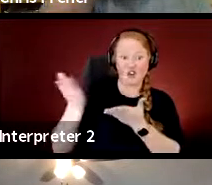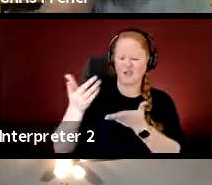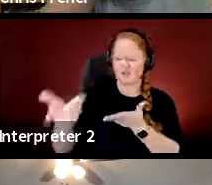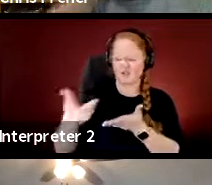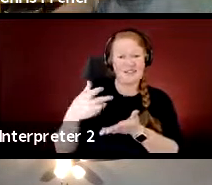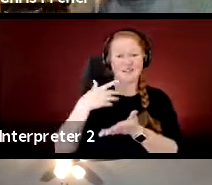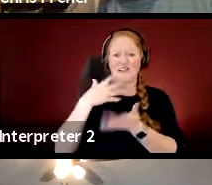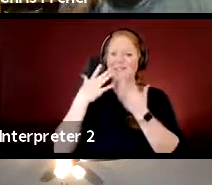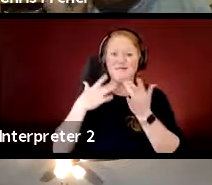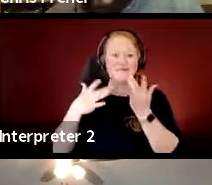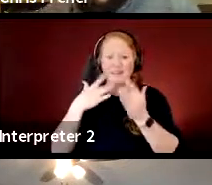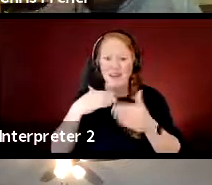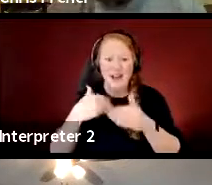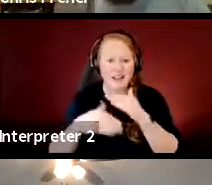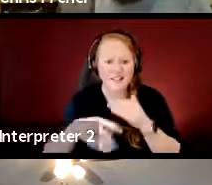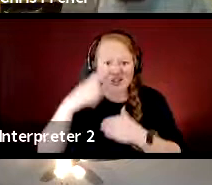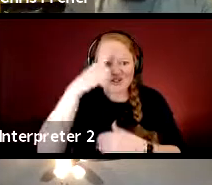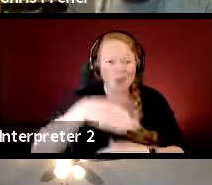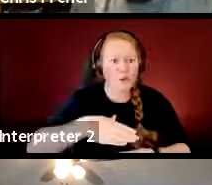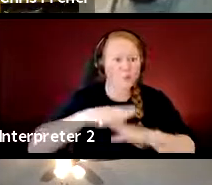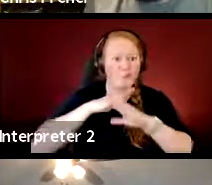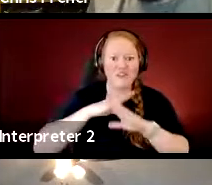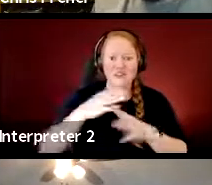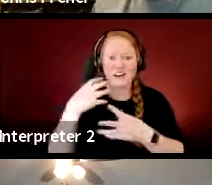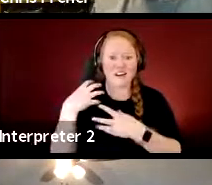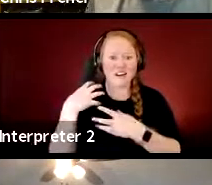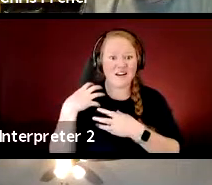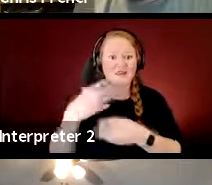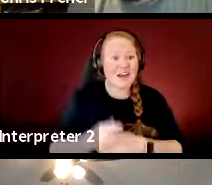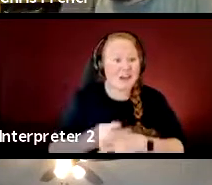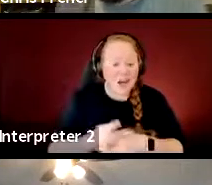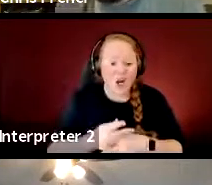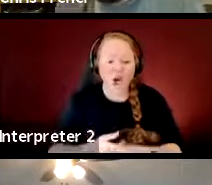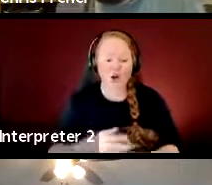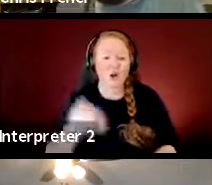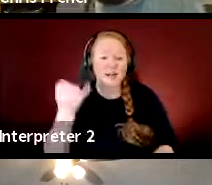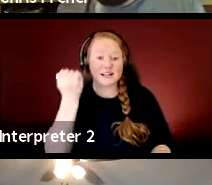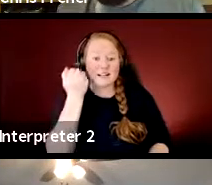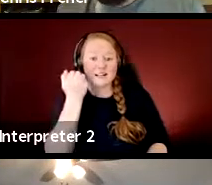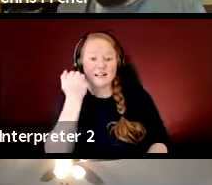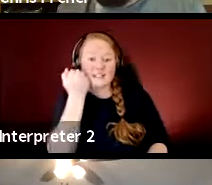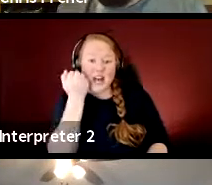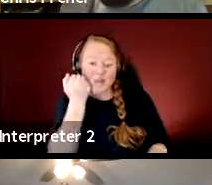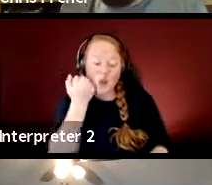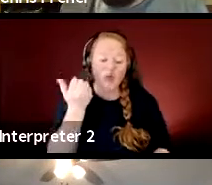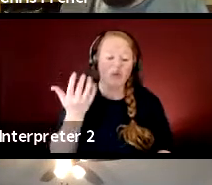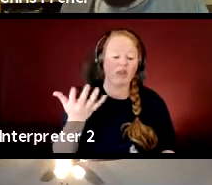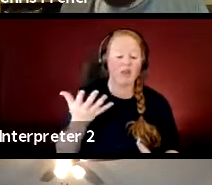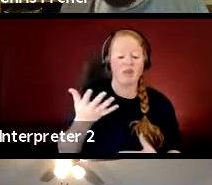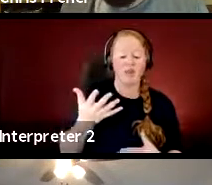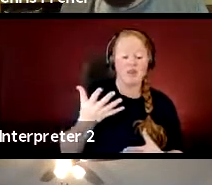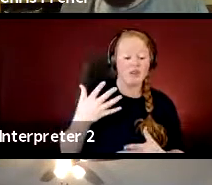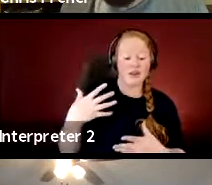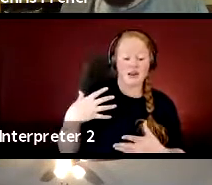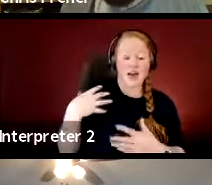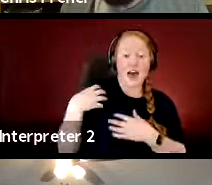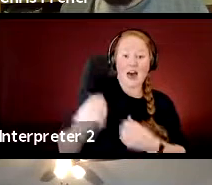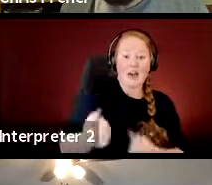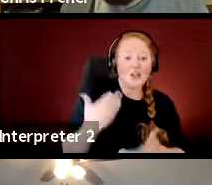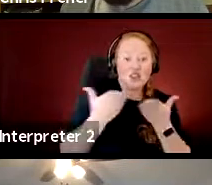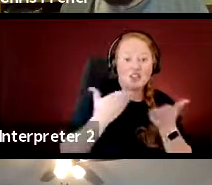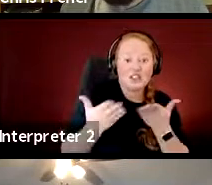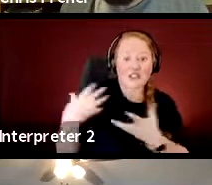care, mental health counseling, social services, dental care, nutrition services, public health nursing services, health education,